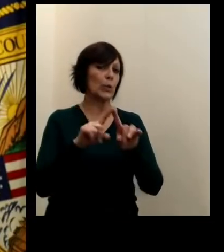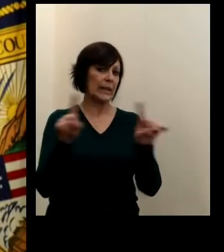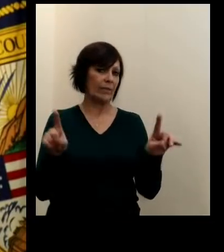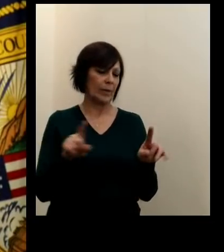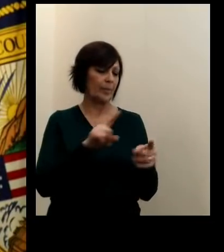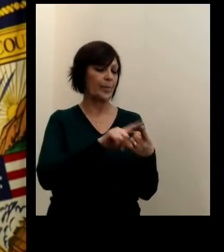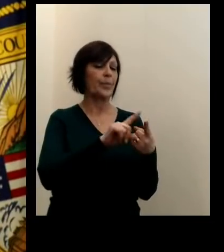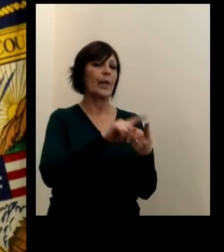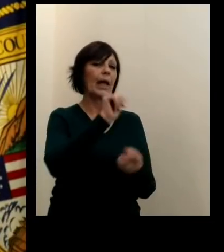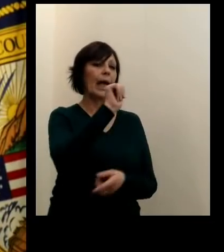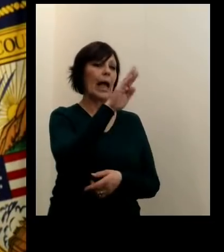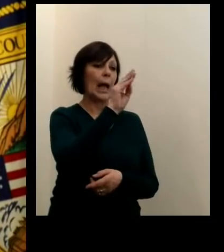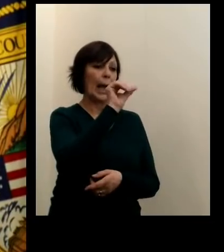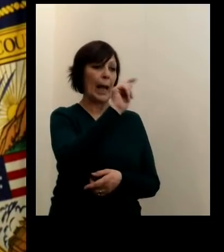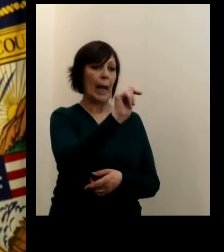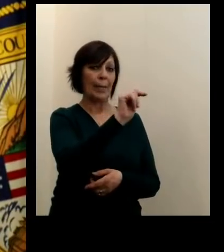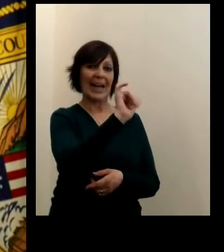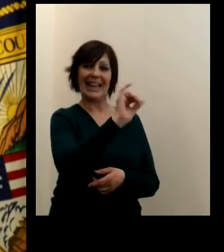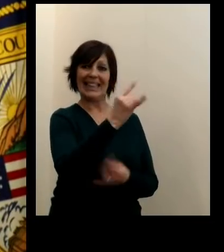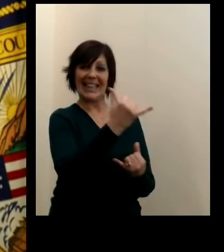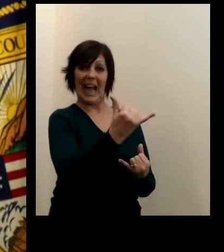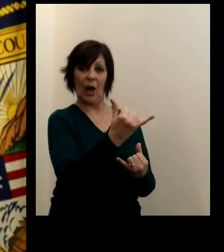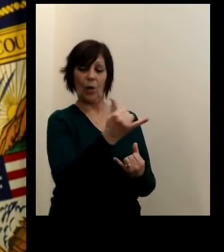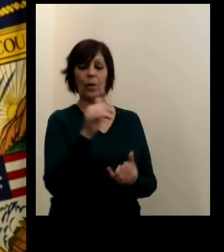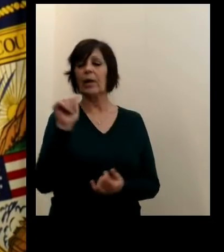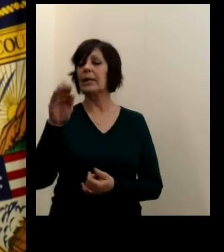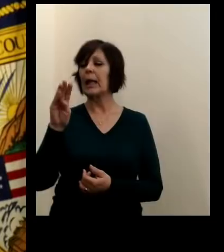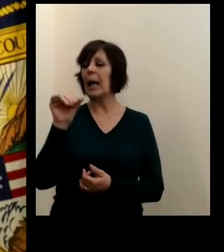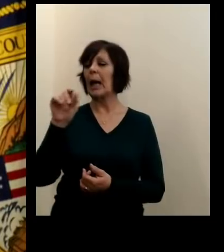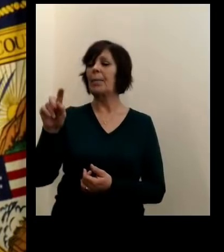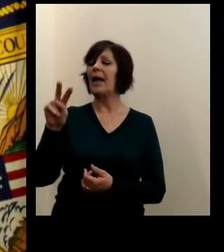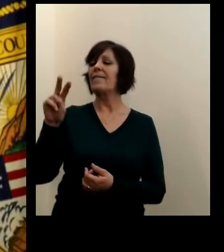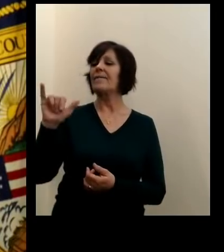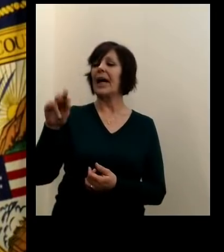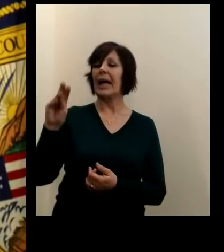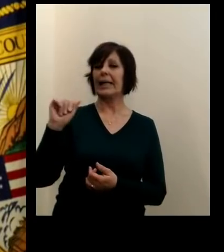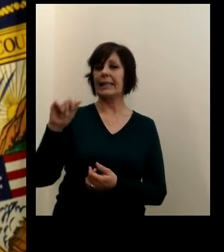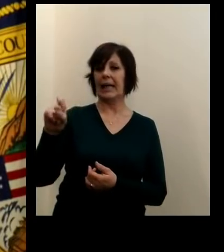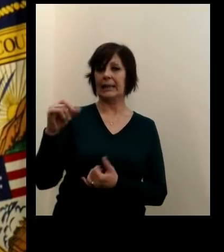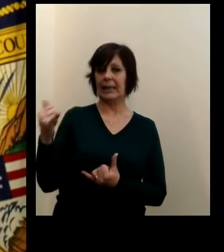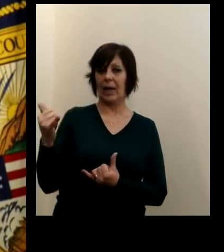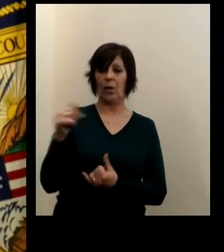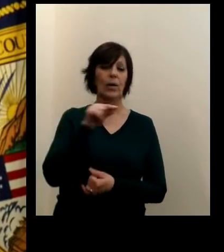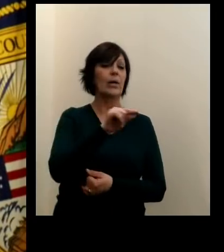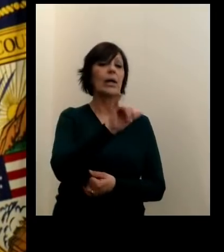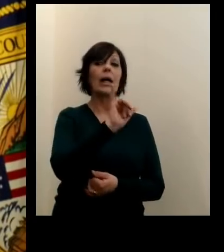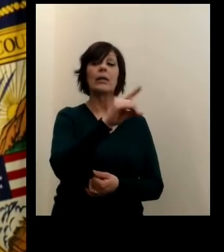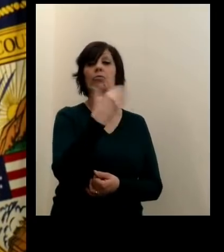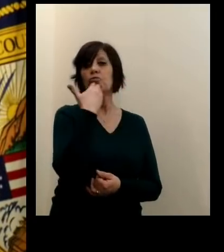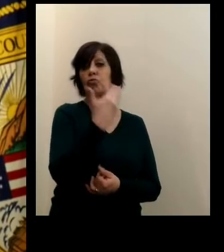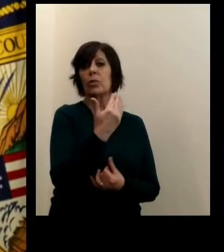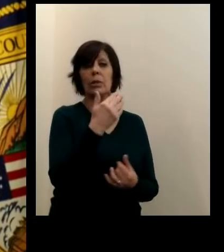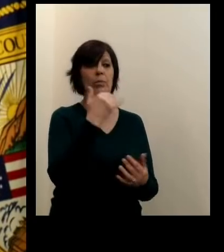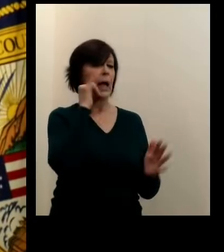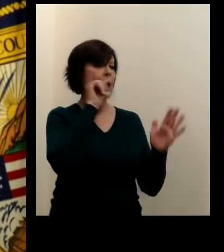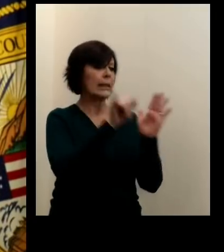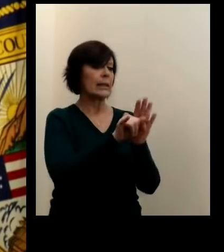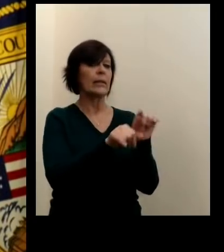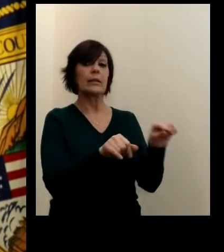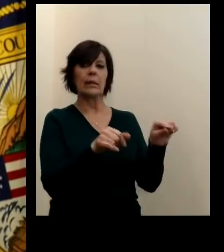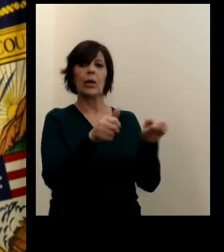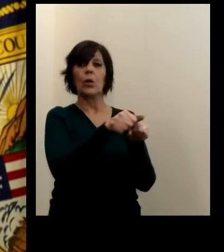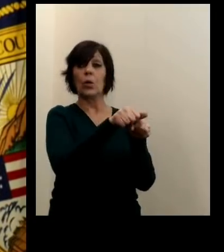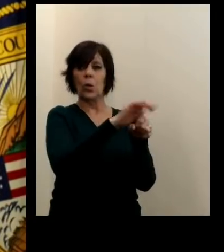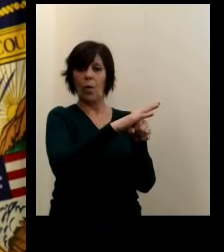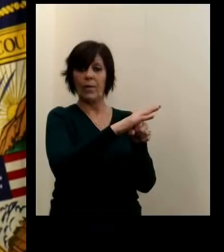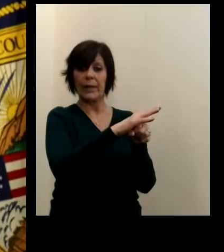the Abbott ID Now, and then there's the Abbott Binax Now. The Abbott ID Now is very good at identifying individuals who have